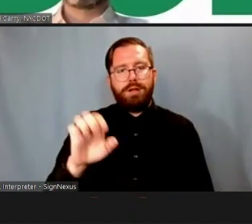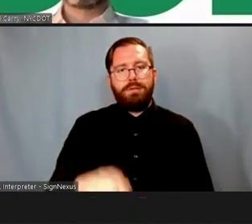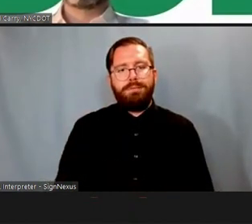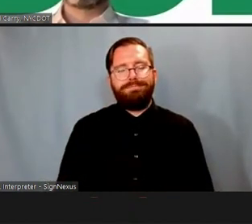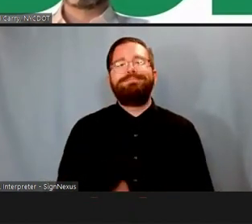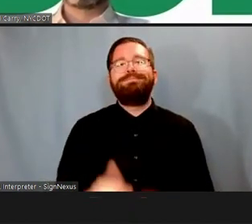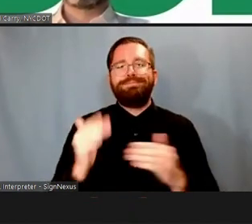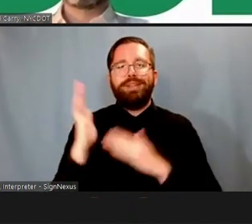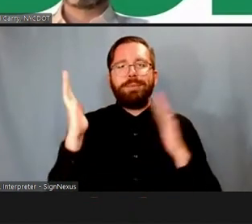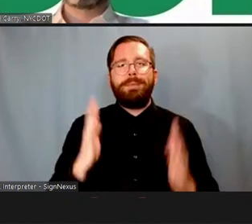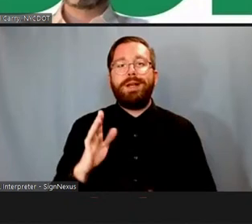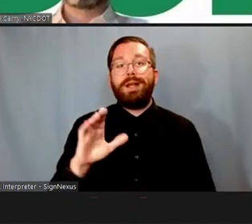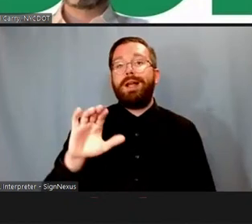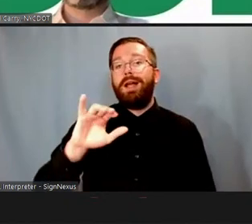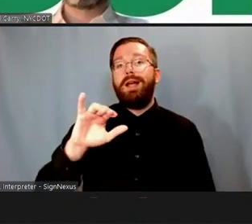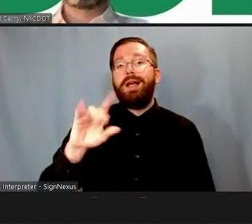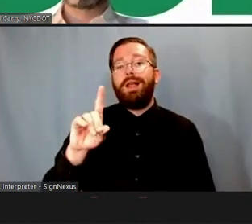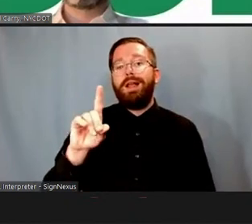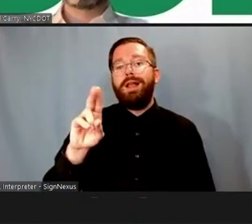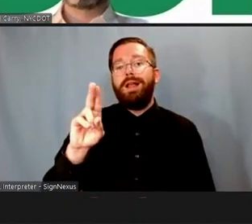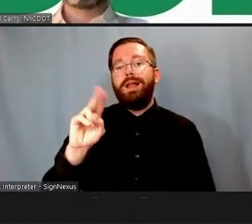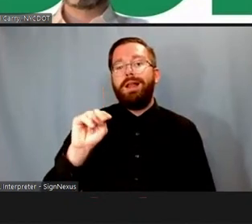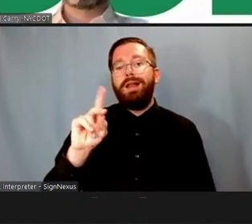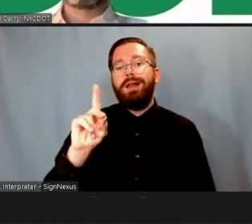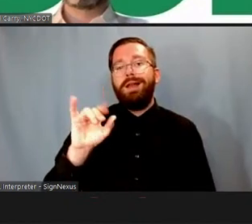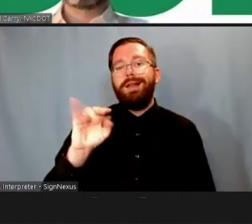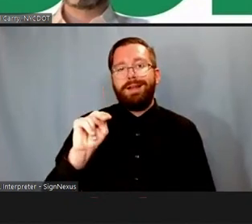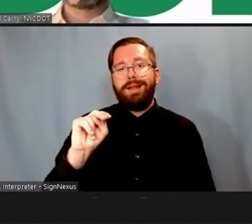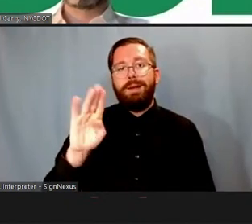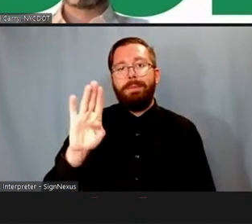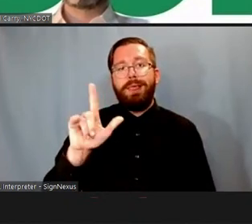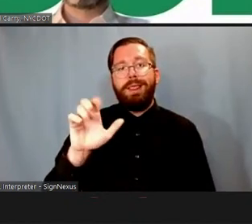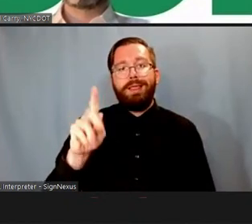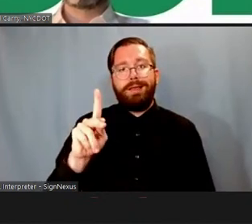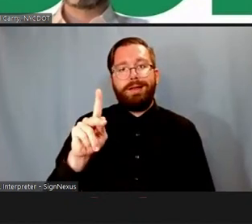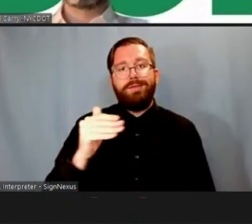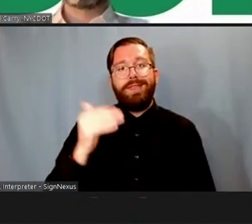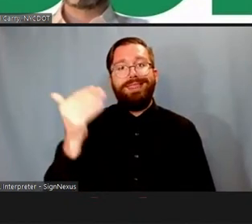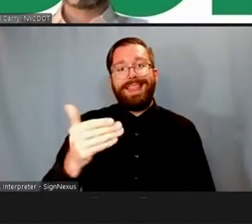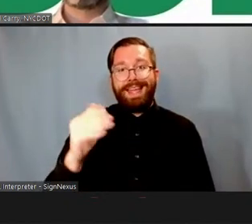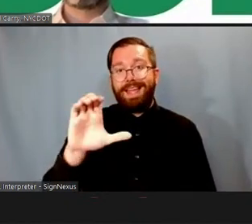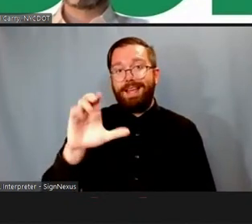our next speaker is duncan black followed by chase pena